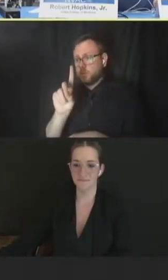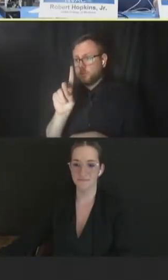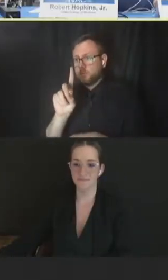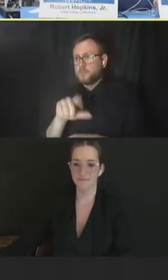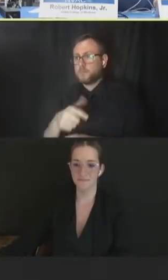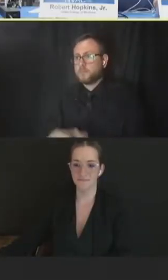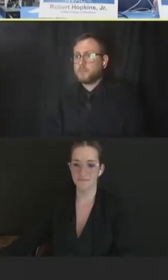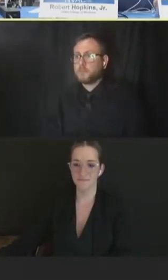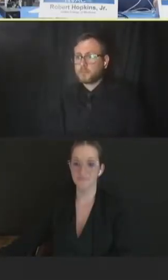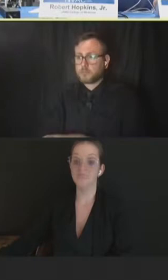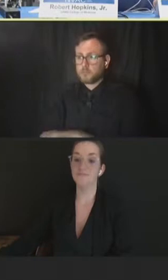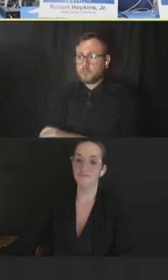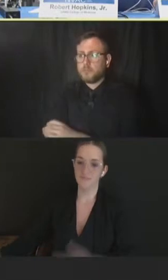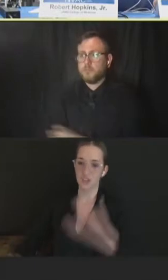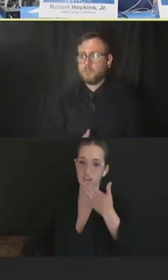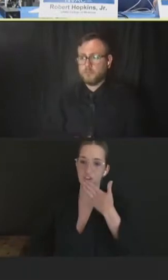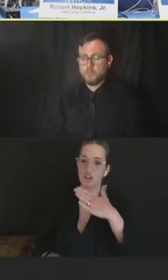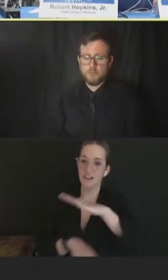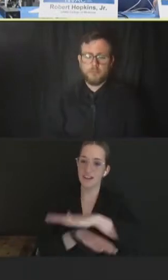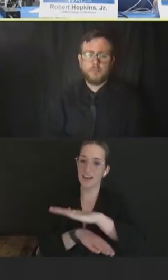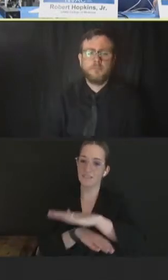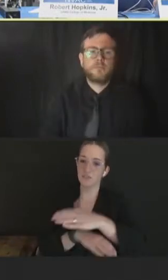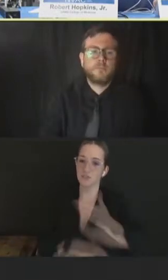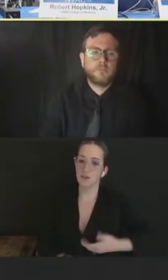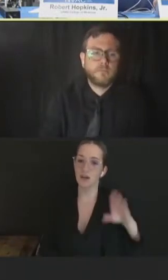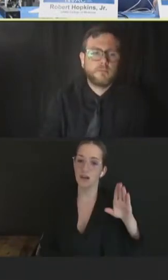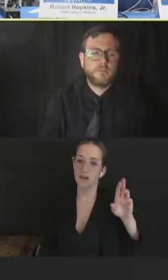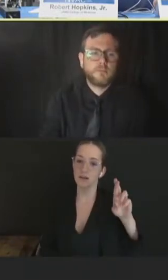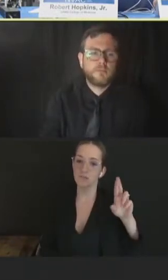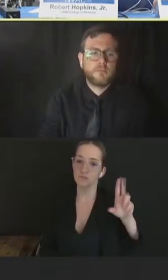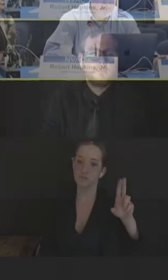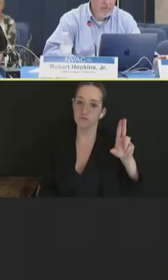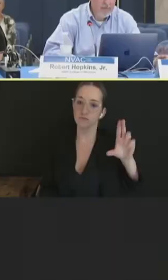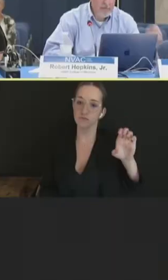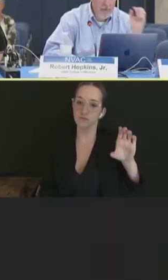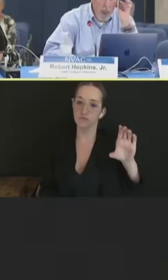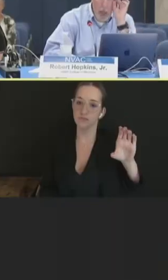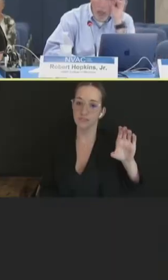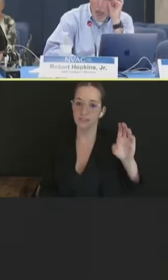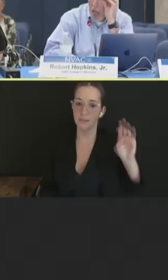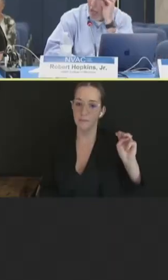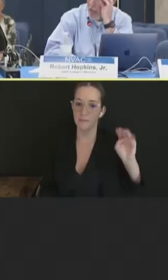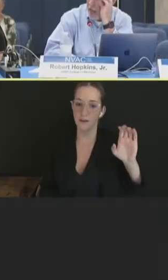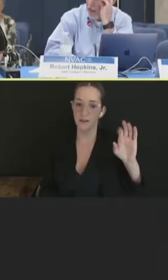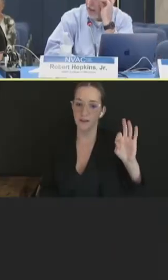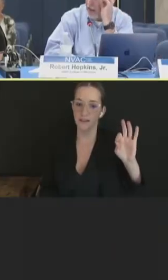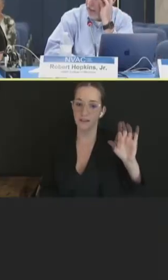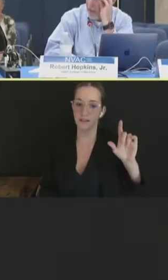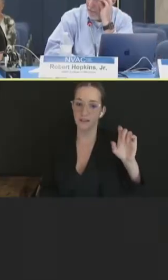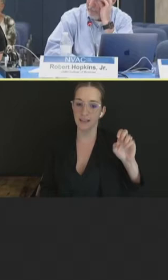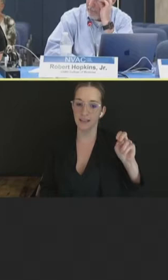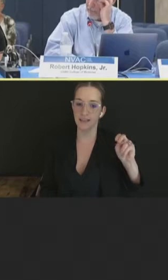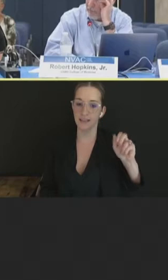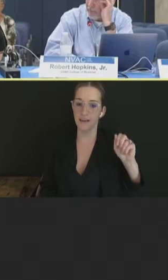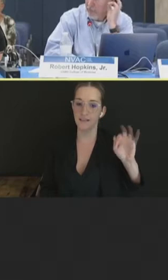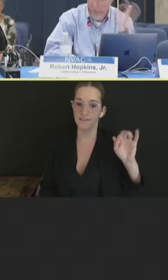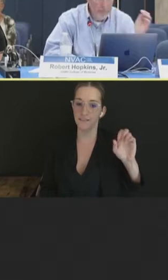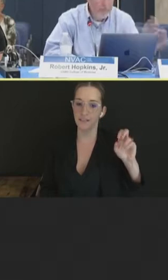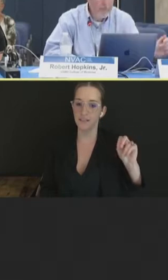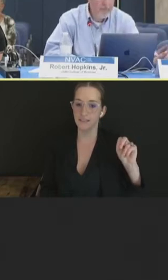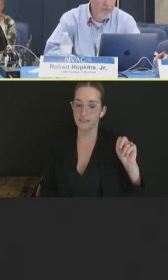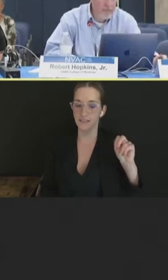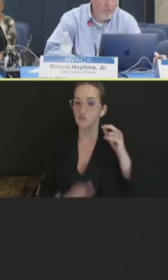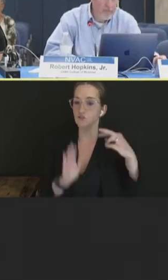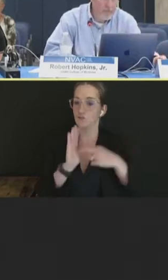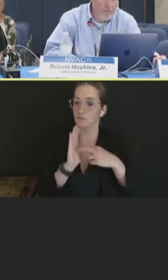Good afternoon. This is Bruce McClenathan with the Defense Health Agency Immunization Healthcare Division, representing DOD. As it relates